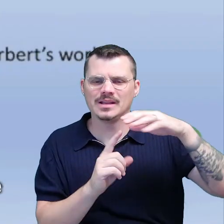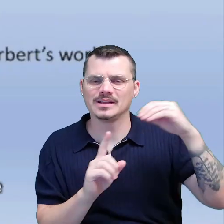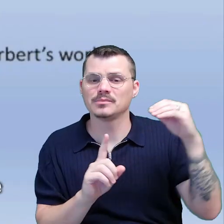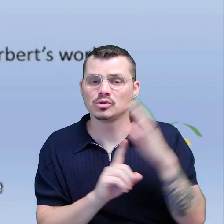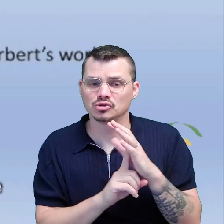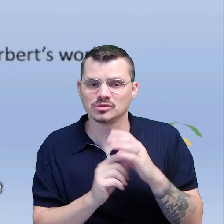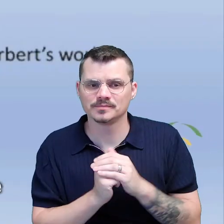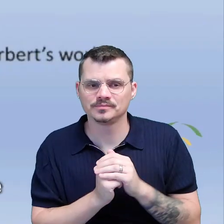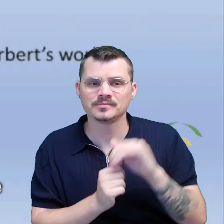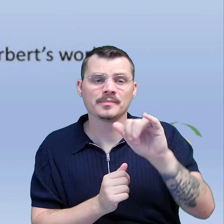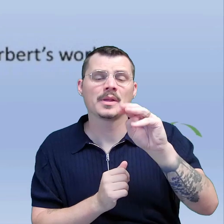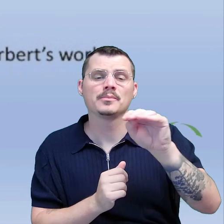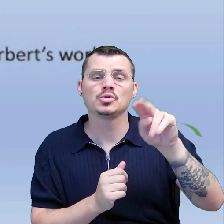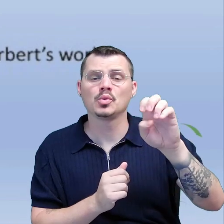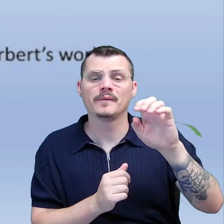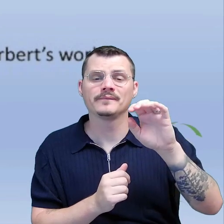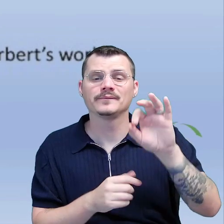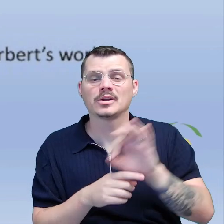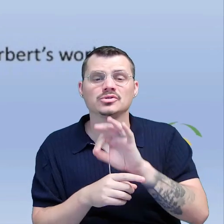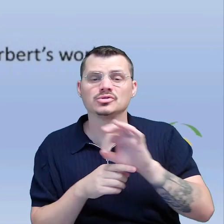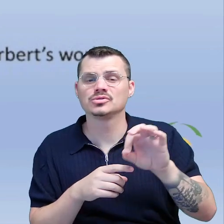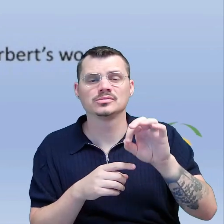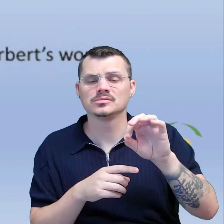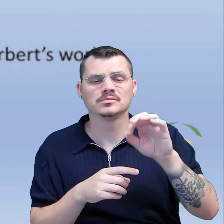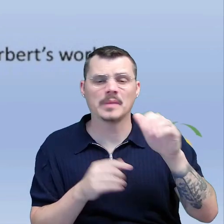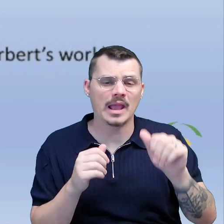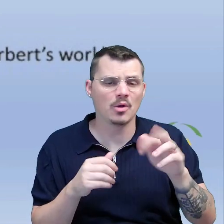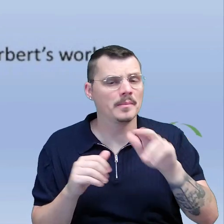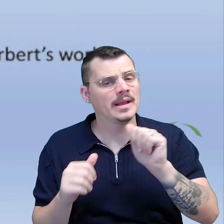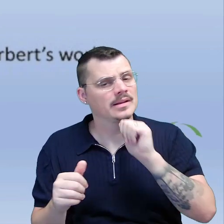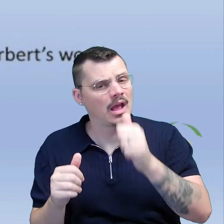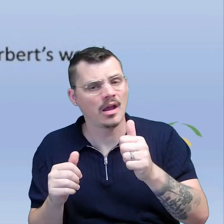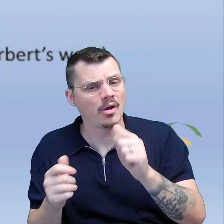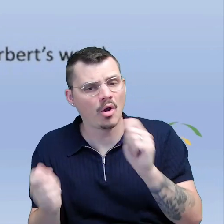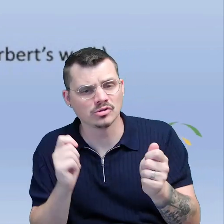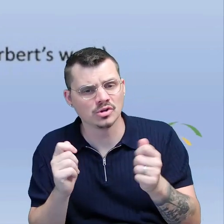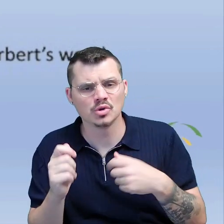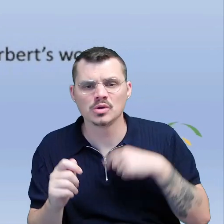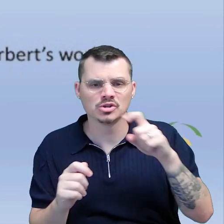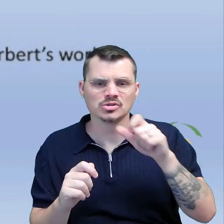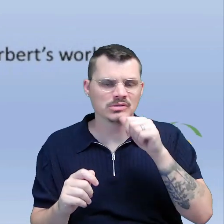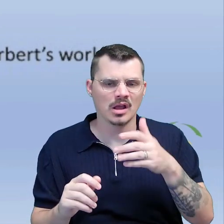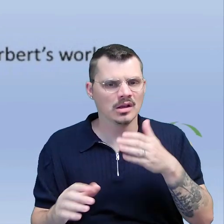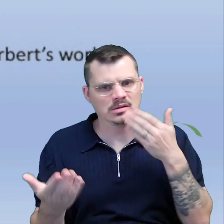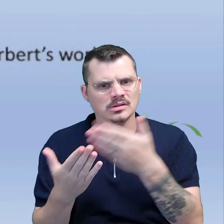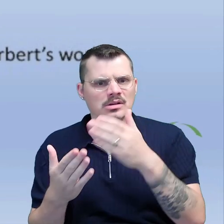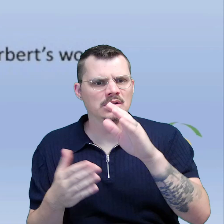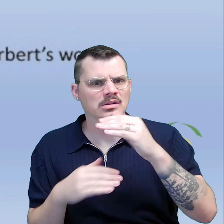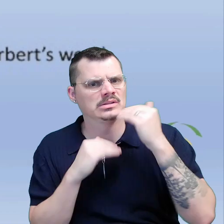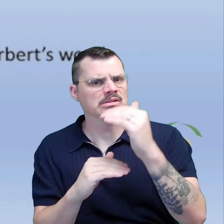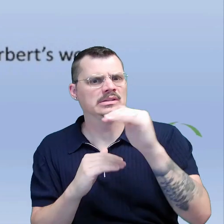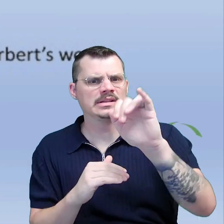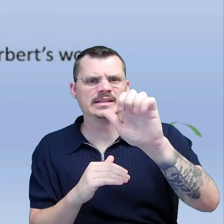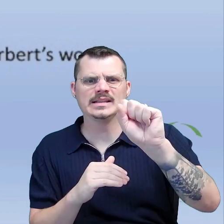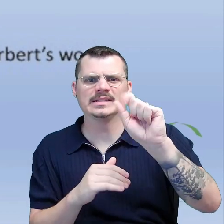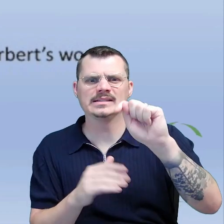Immune functioning may or may not be altered. We shouldn't go after a person with a highly restrictive yeast diet or with